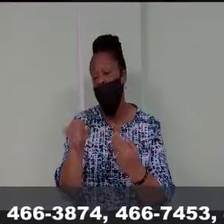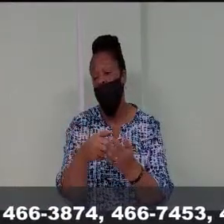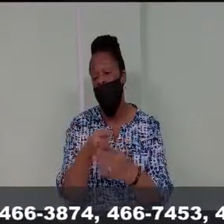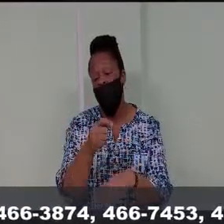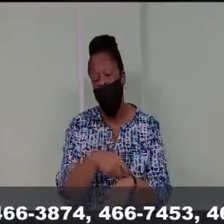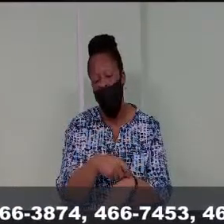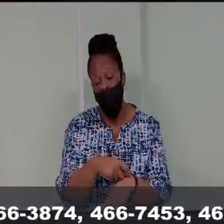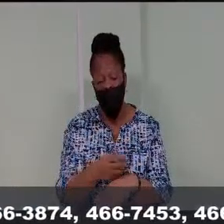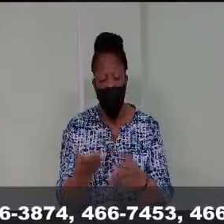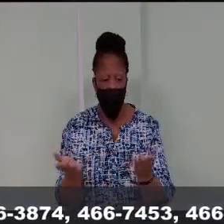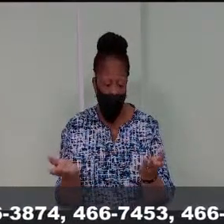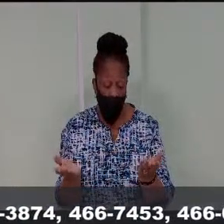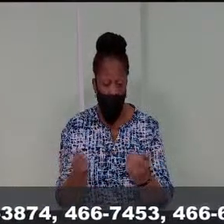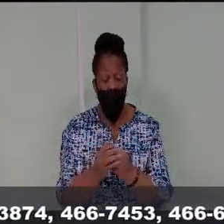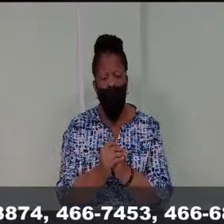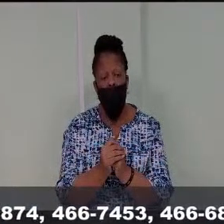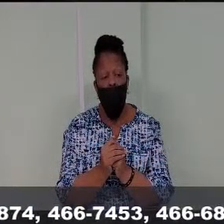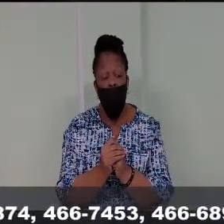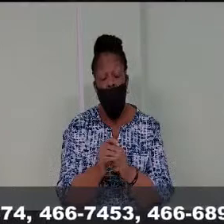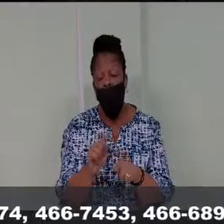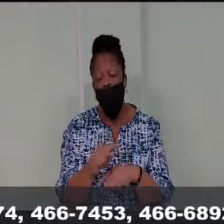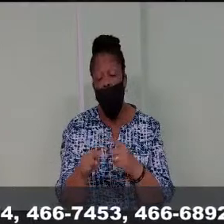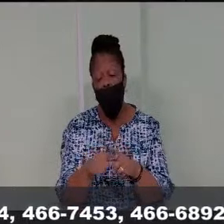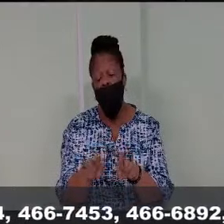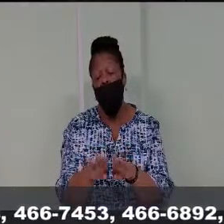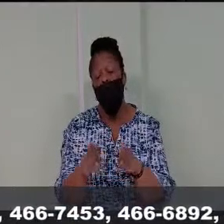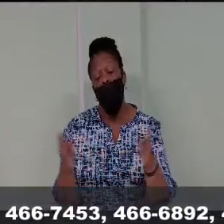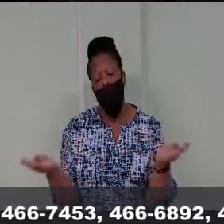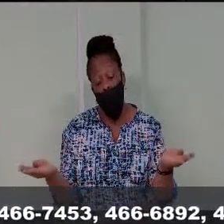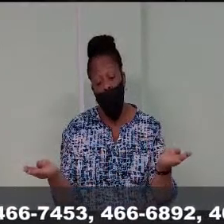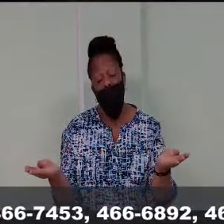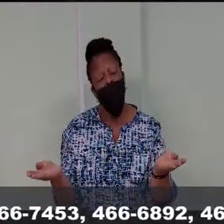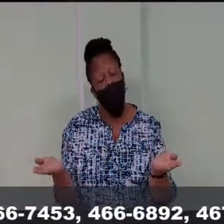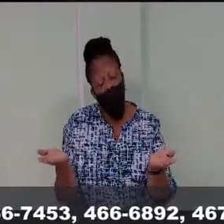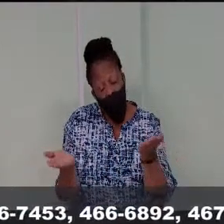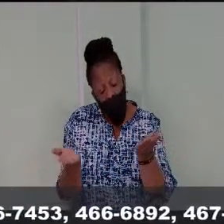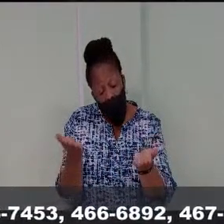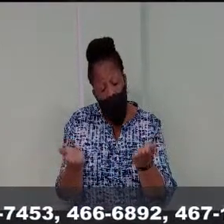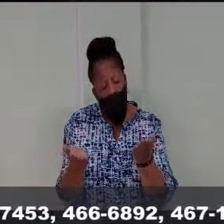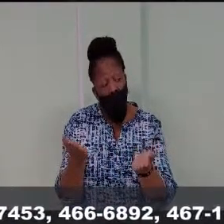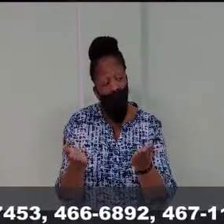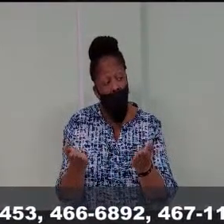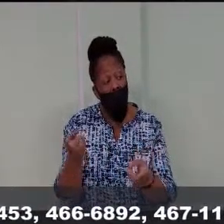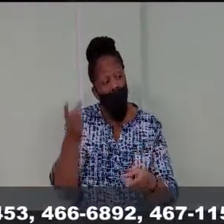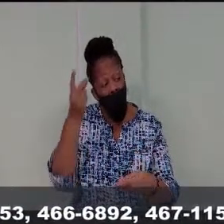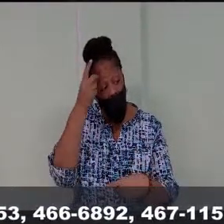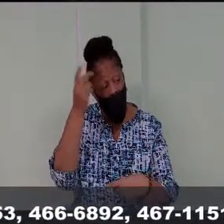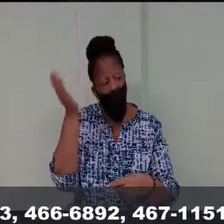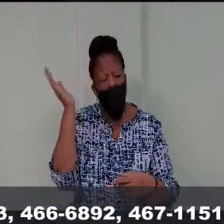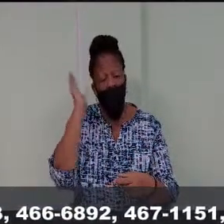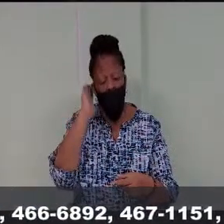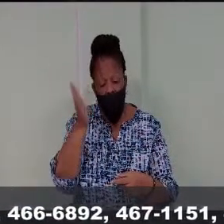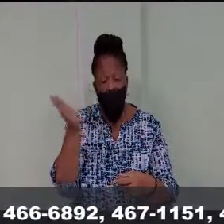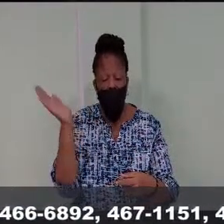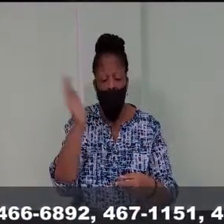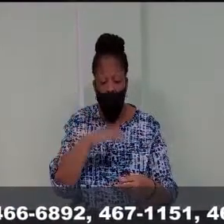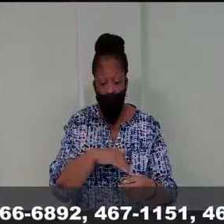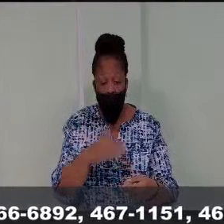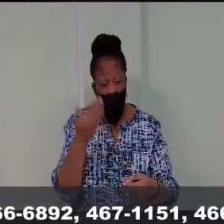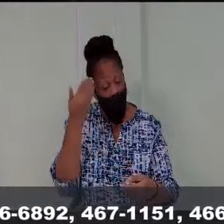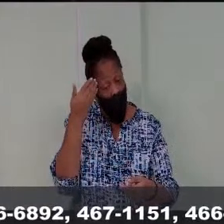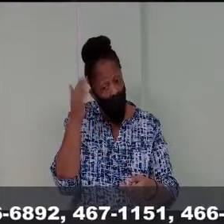opened, there is a chance that the virus would return to the Federation inevitably. And